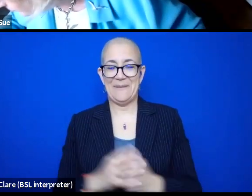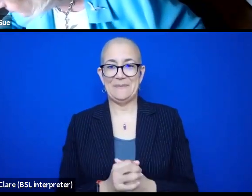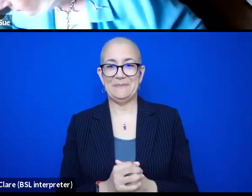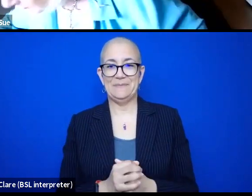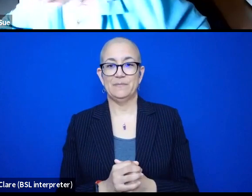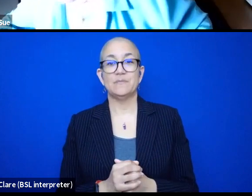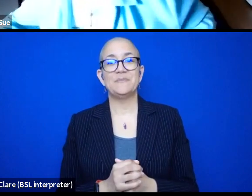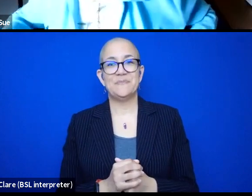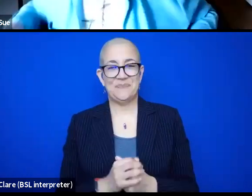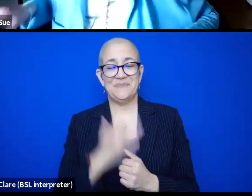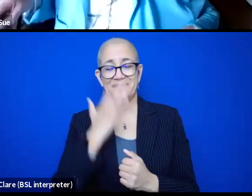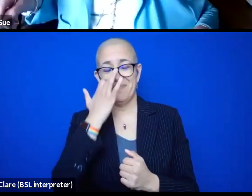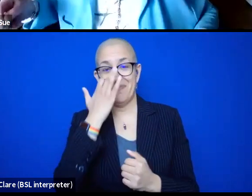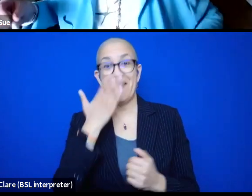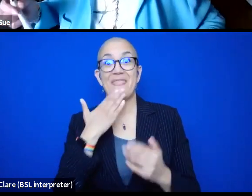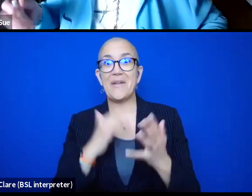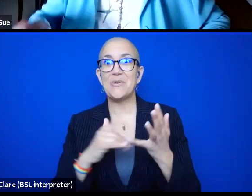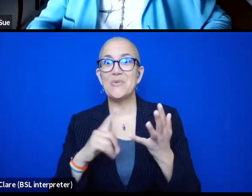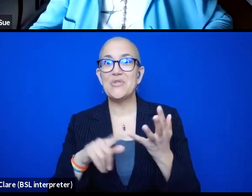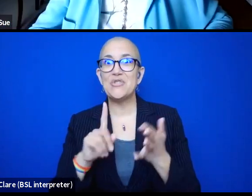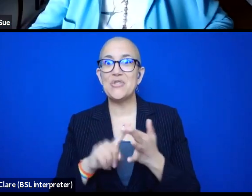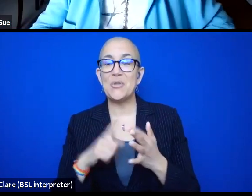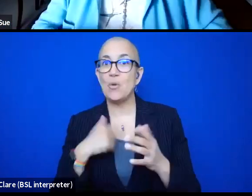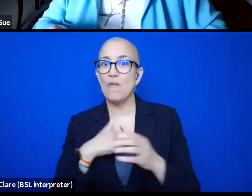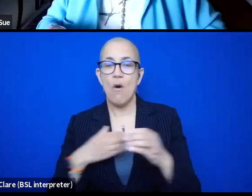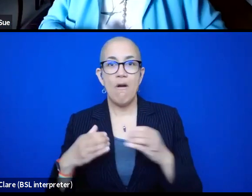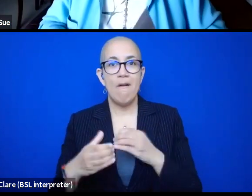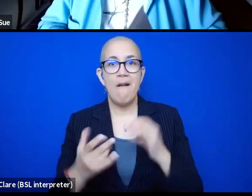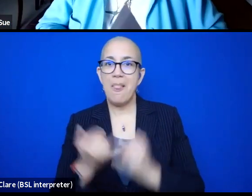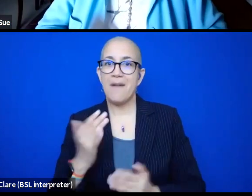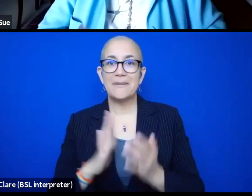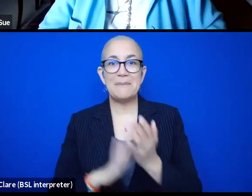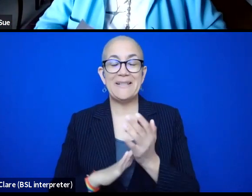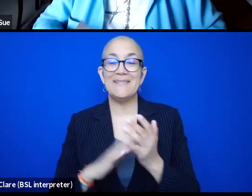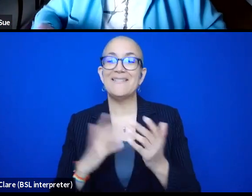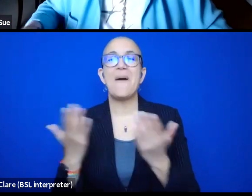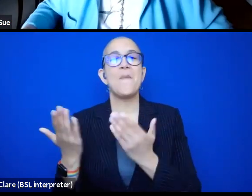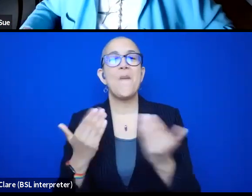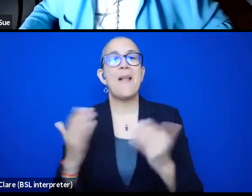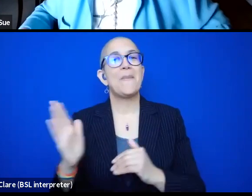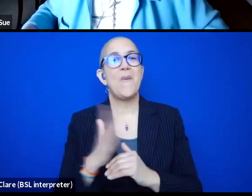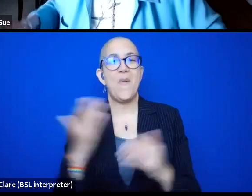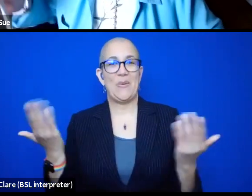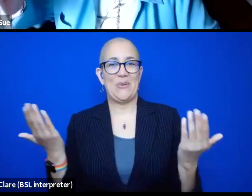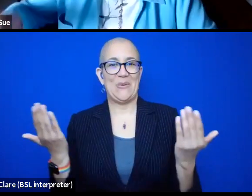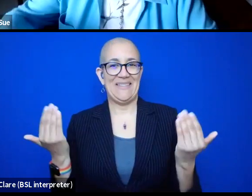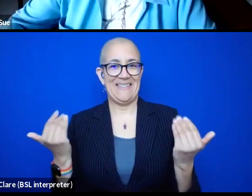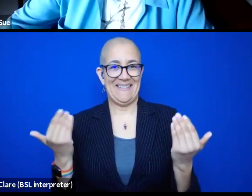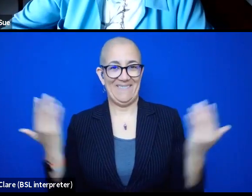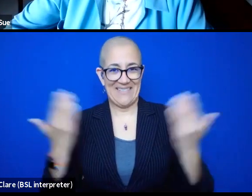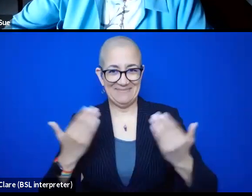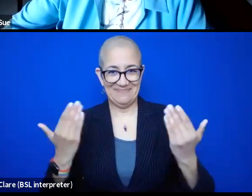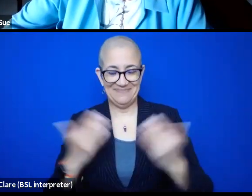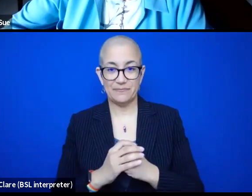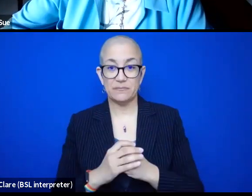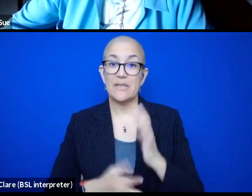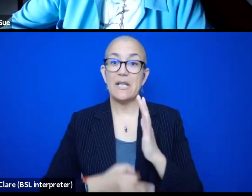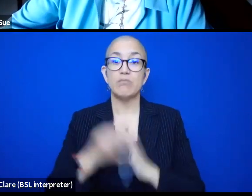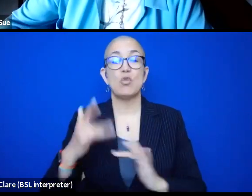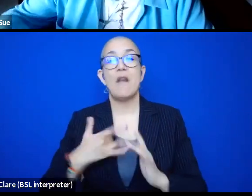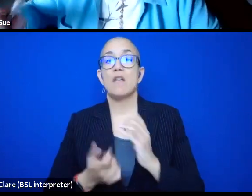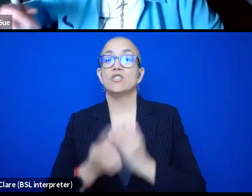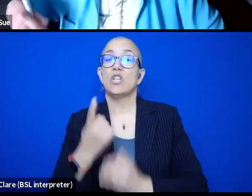firstly, thank you, Sue, for stepping in at the last minute, and welcome everyone to this evening. Improving the life chances of our children